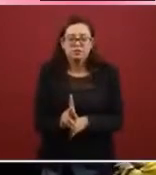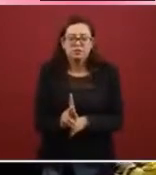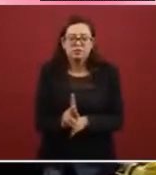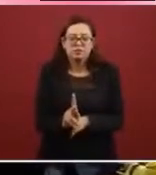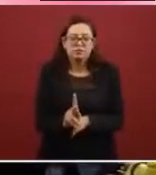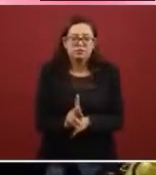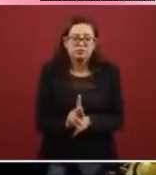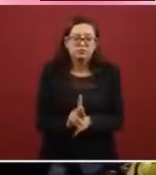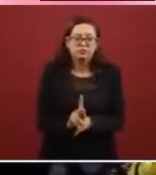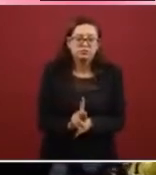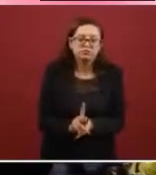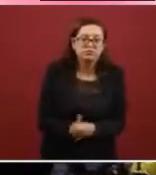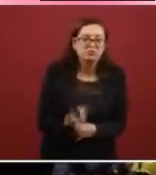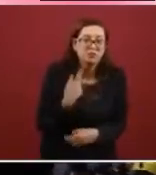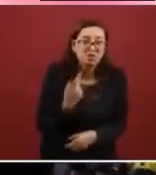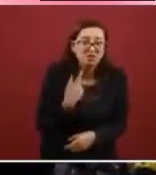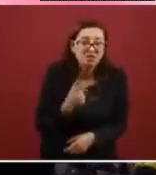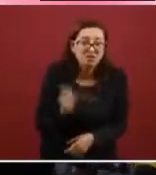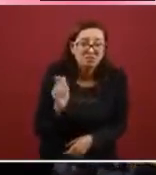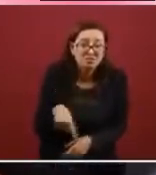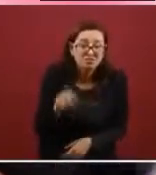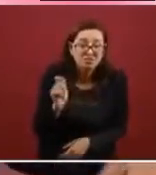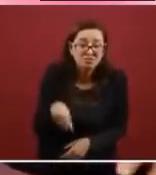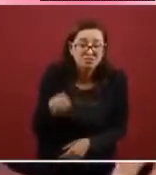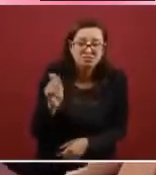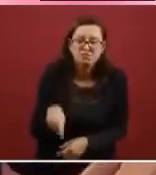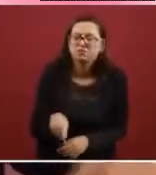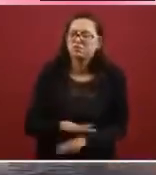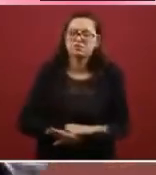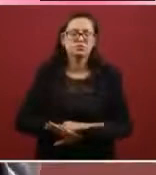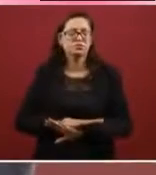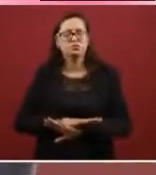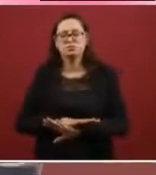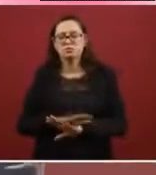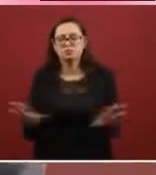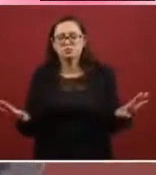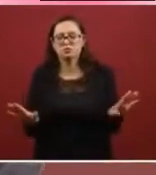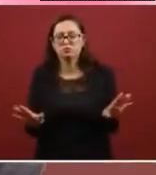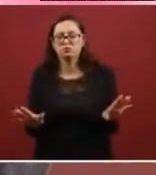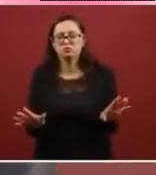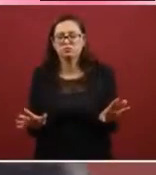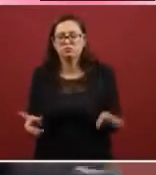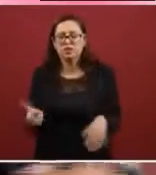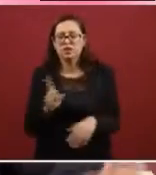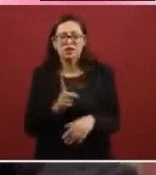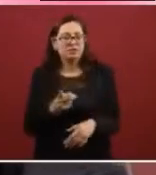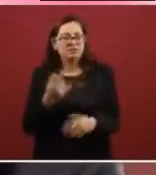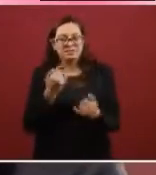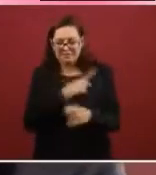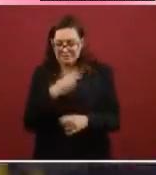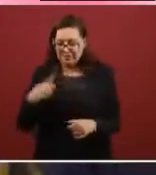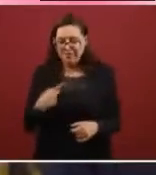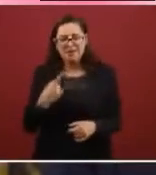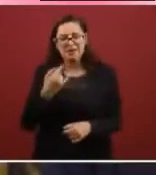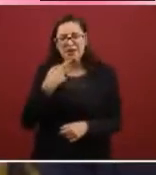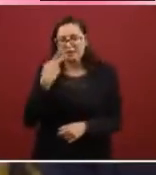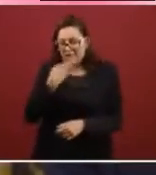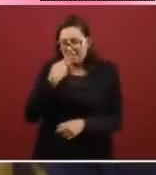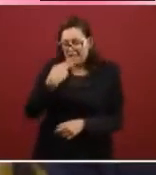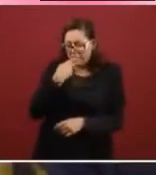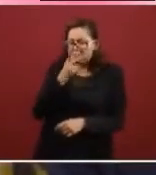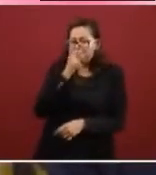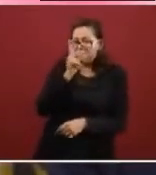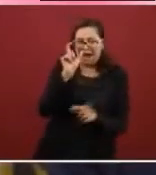but it will not la continue to be the same no politics. We will not, hasta el lenguaje. We have to change our